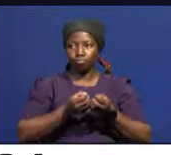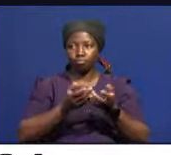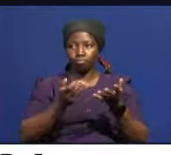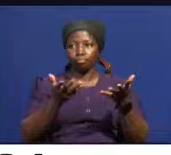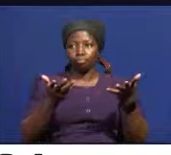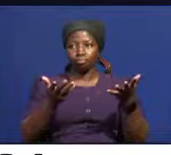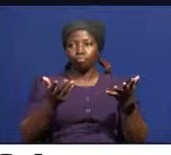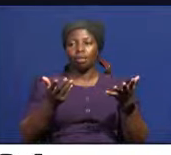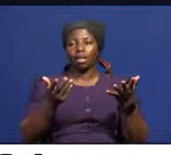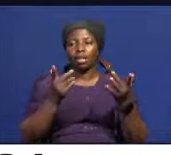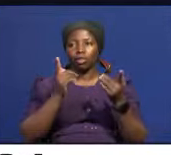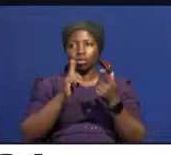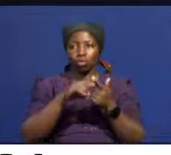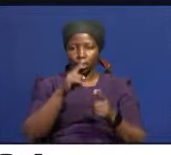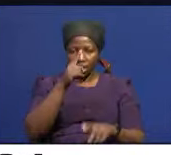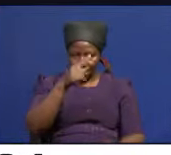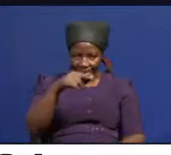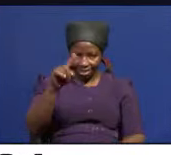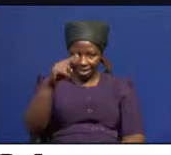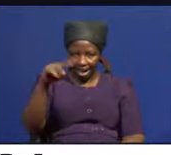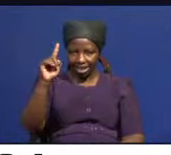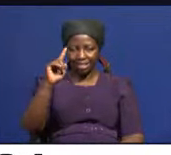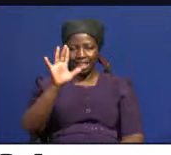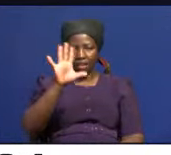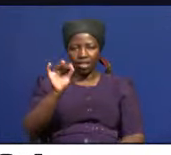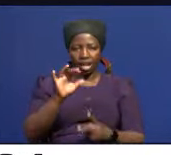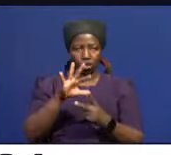to disburse to the right priorities.